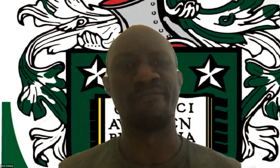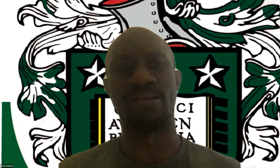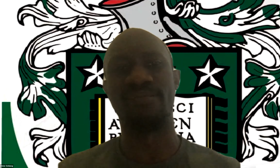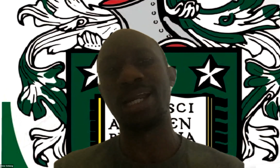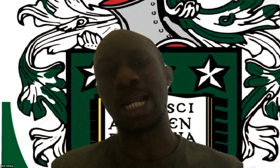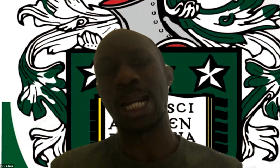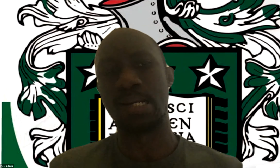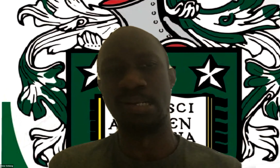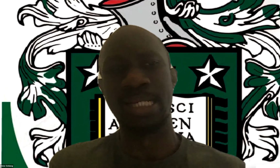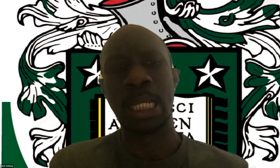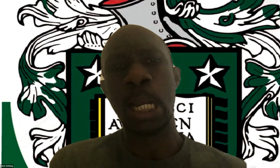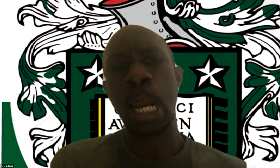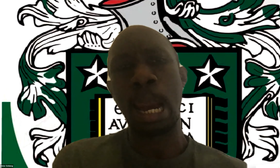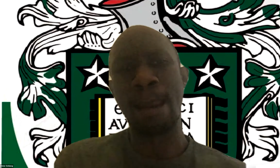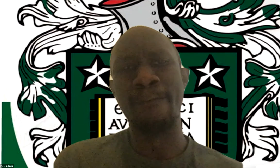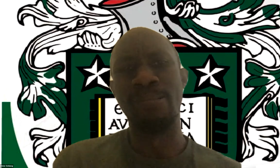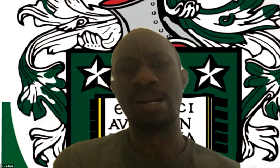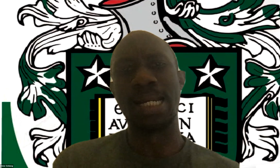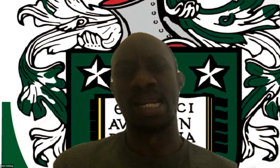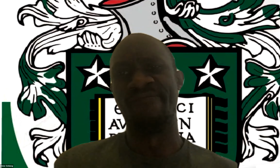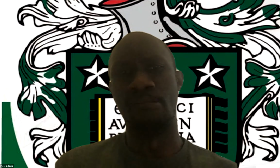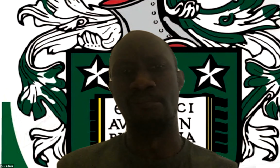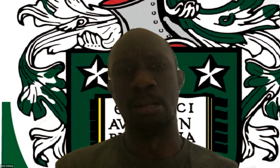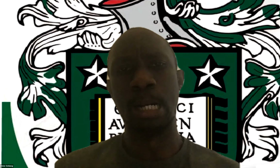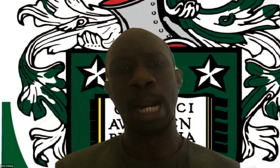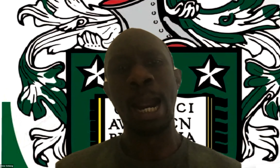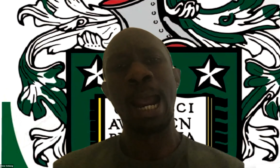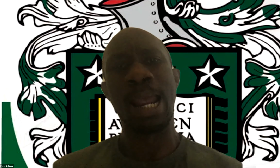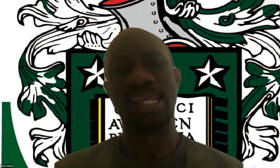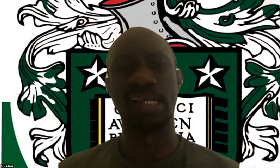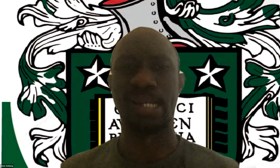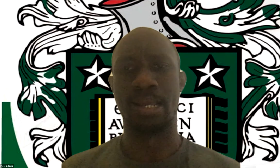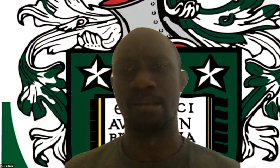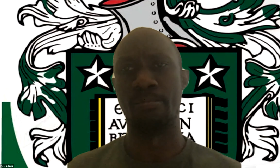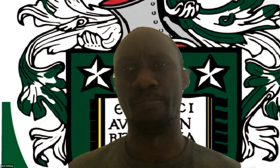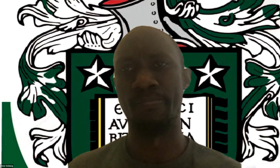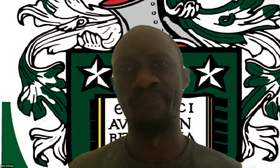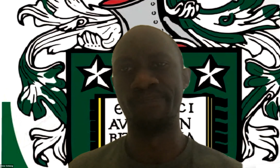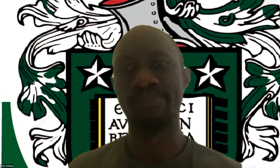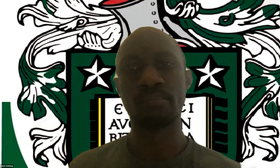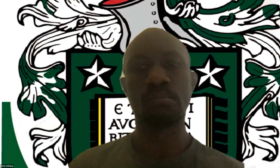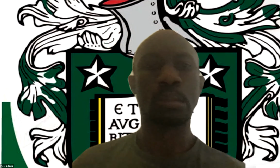they primarily target those employed in the formal sector.